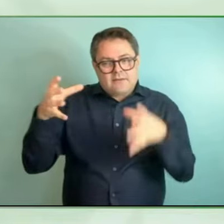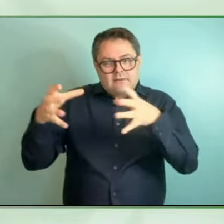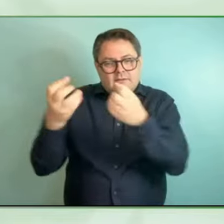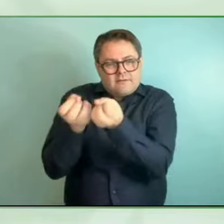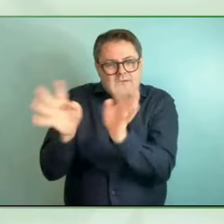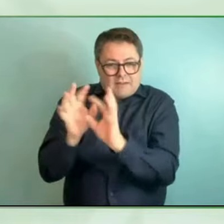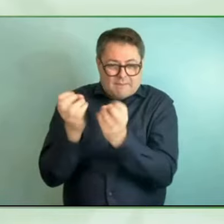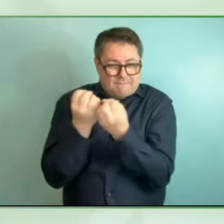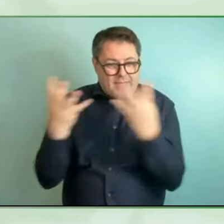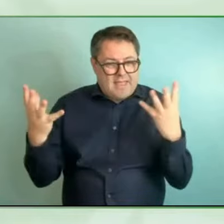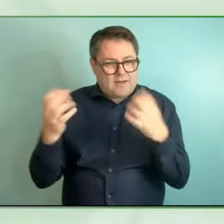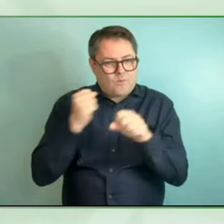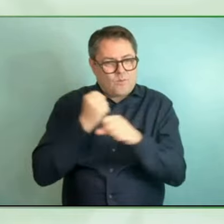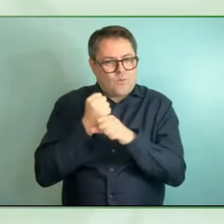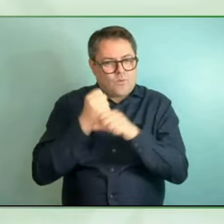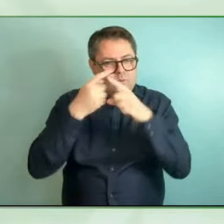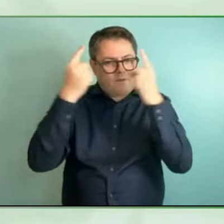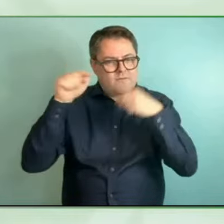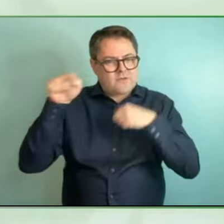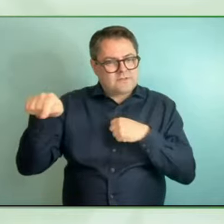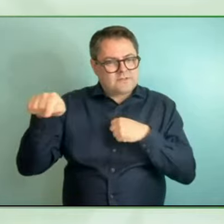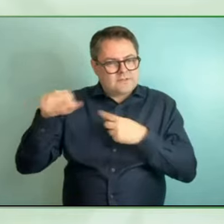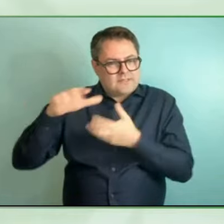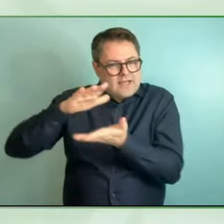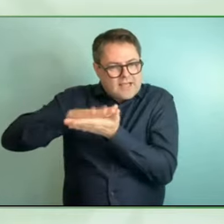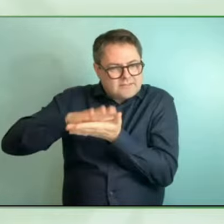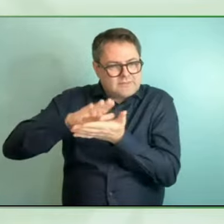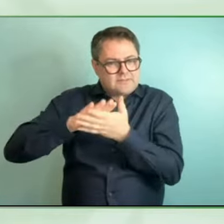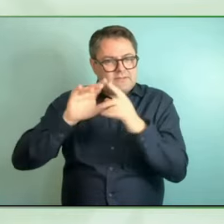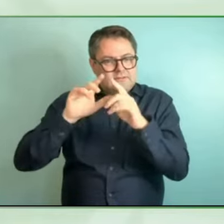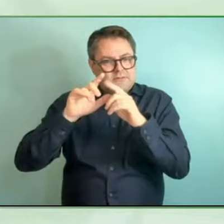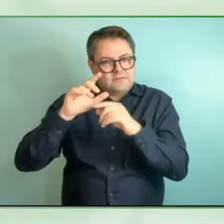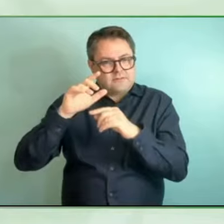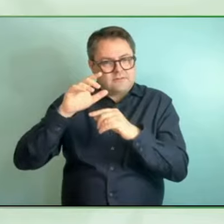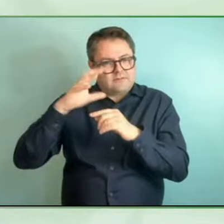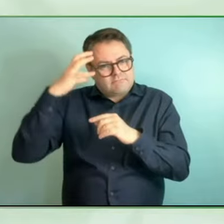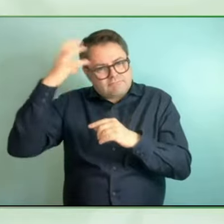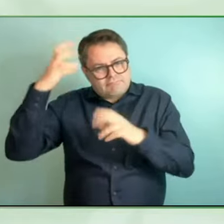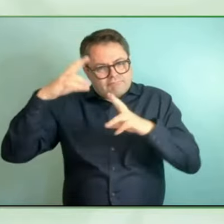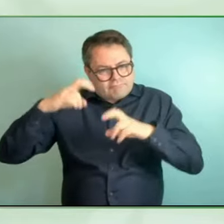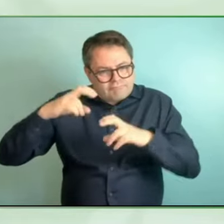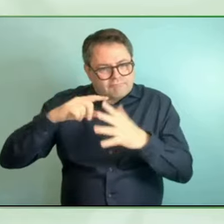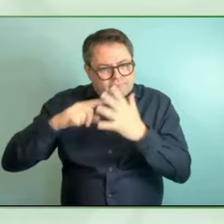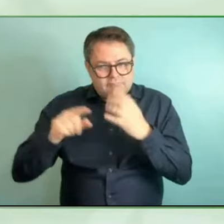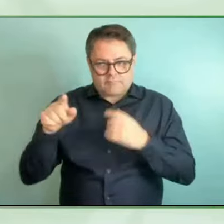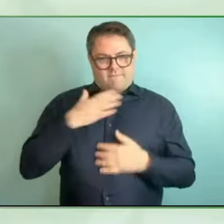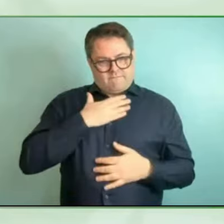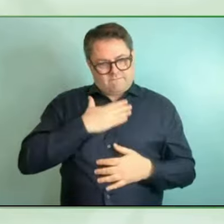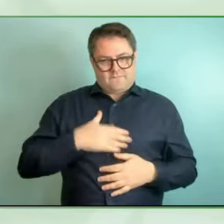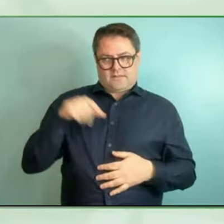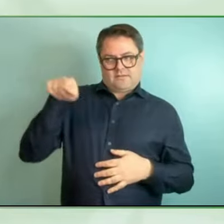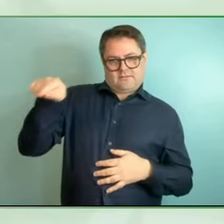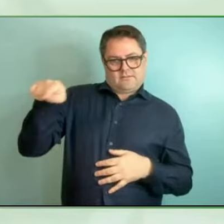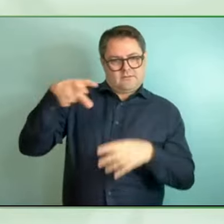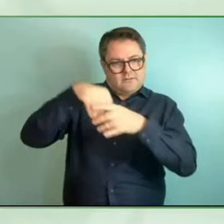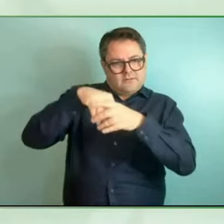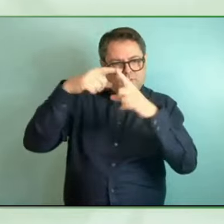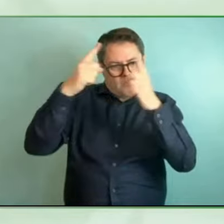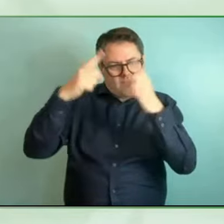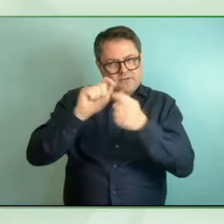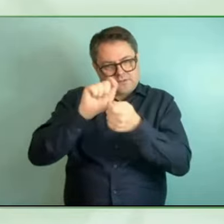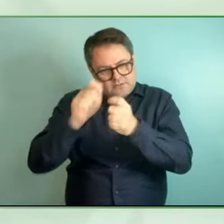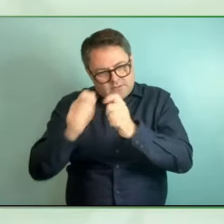them are trying to improve the situation in their own university, and this is also a tool for